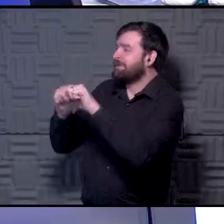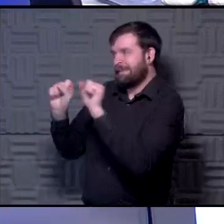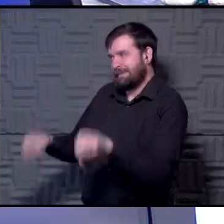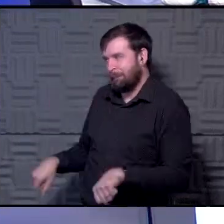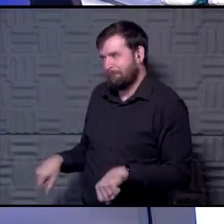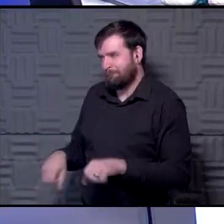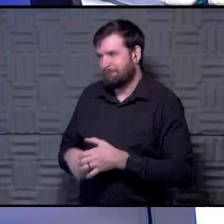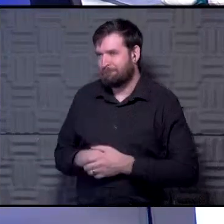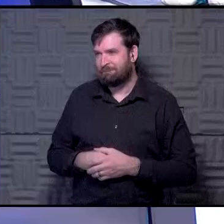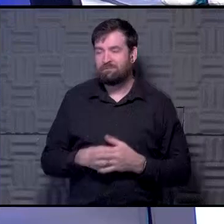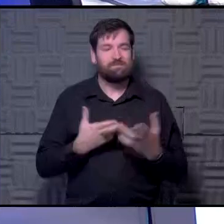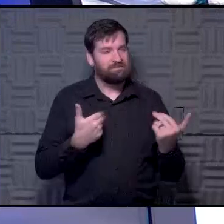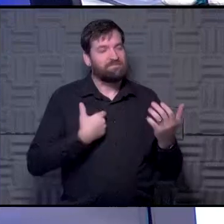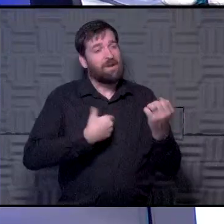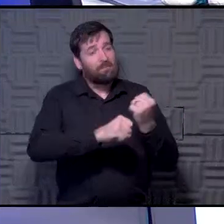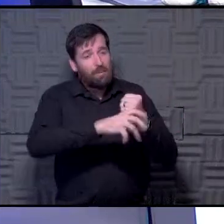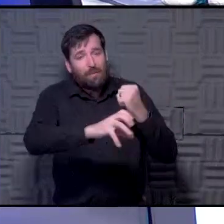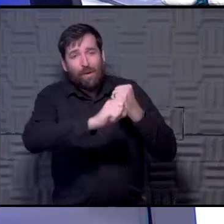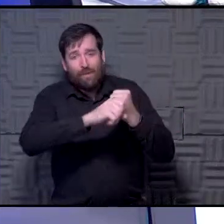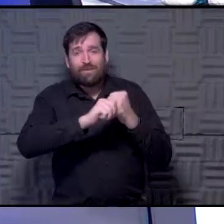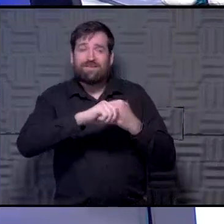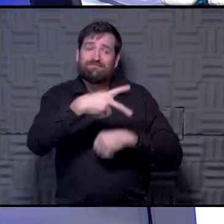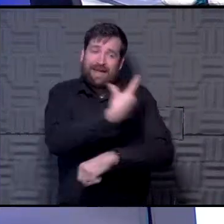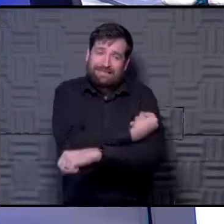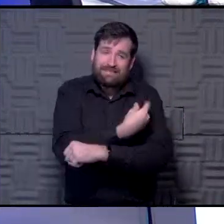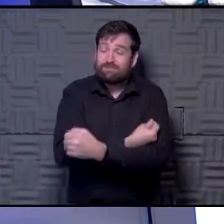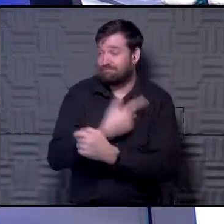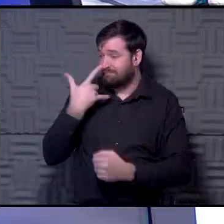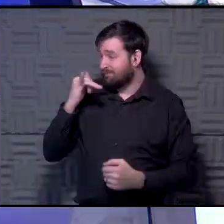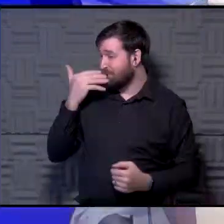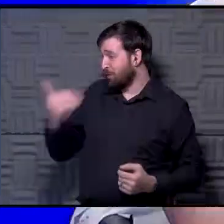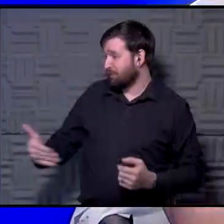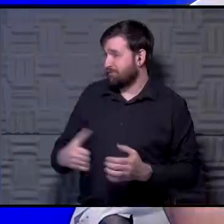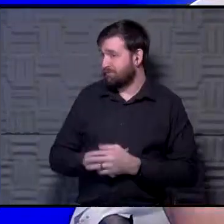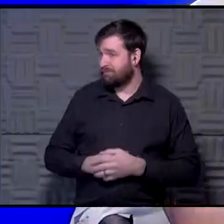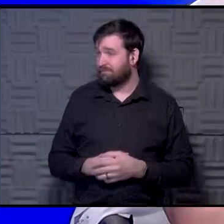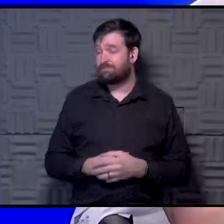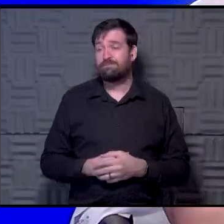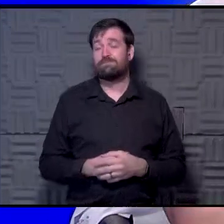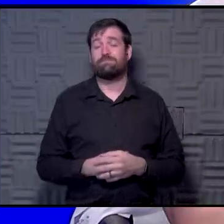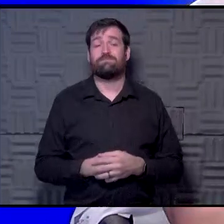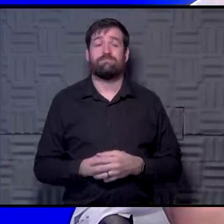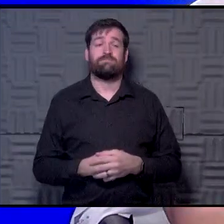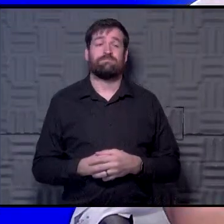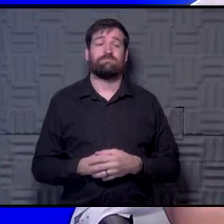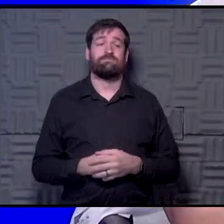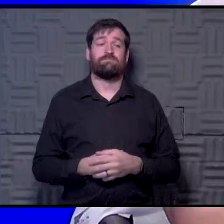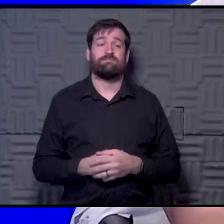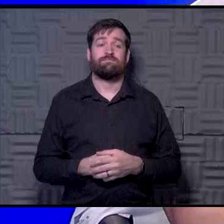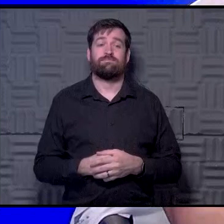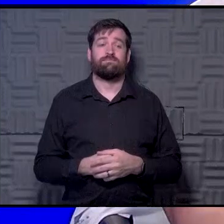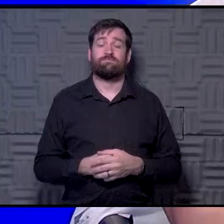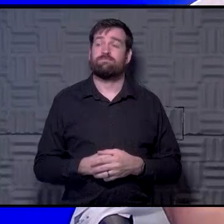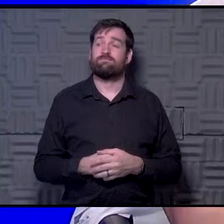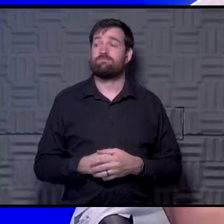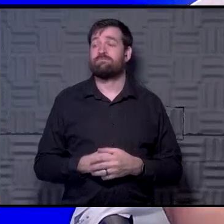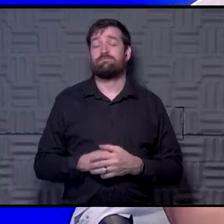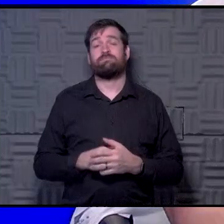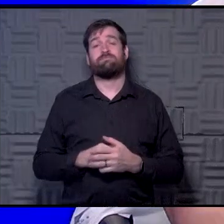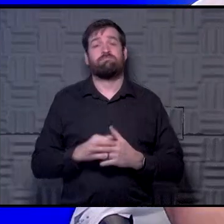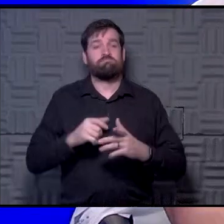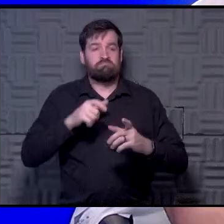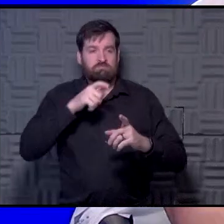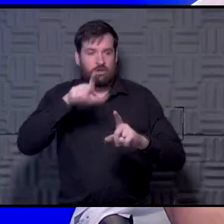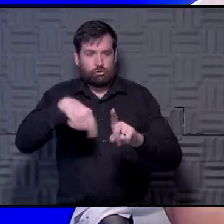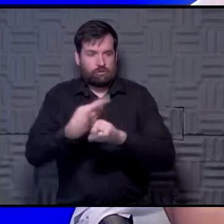Yeah. We were promoting vaccination. You looked good. And I think, it goes to, just as our guests had talked about,